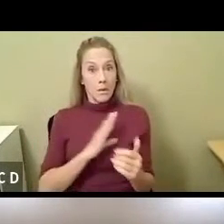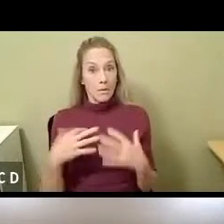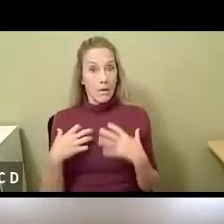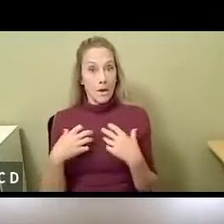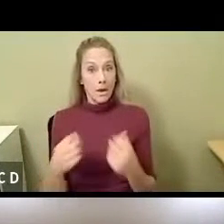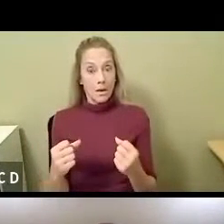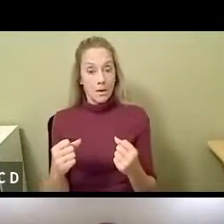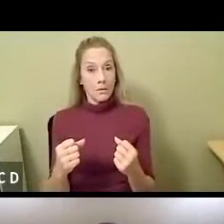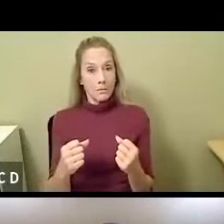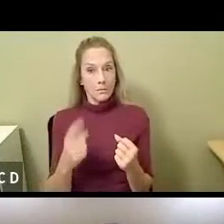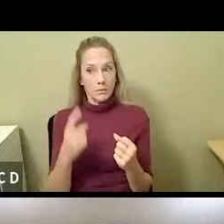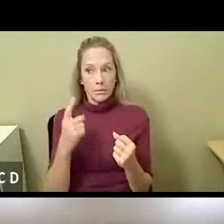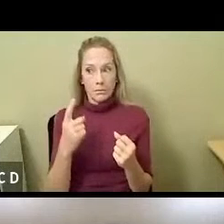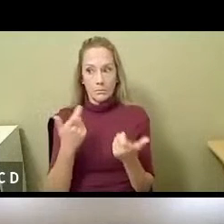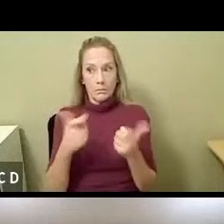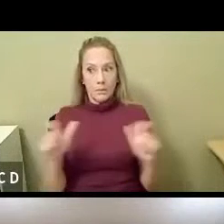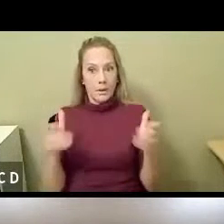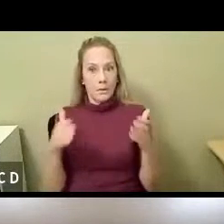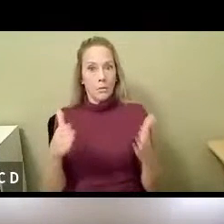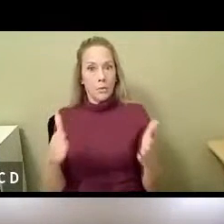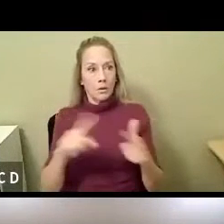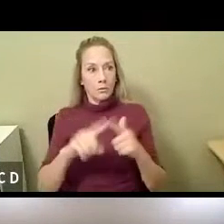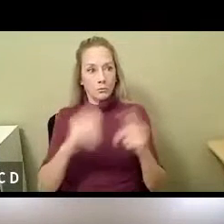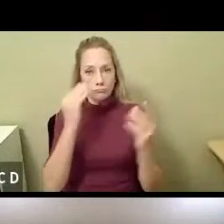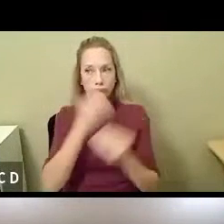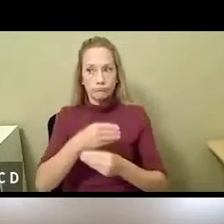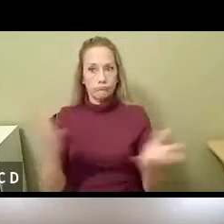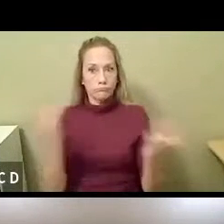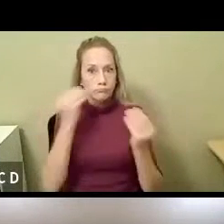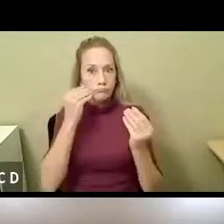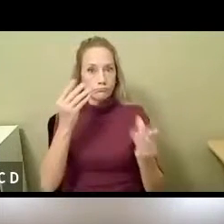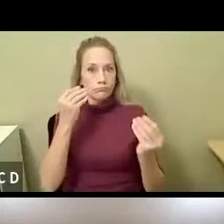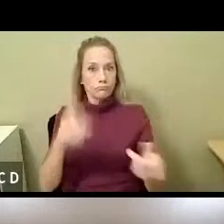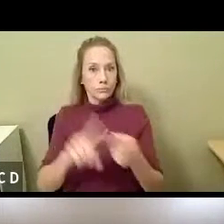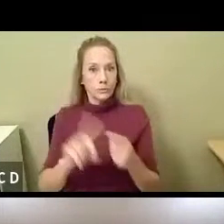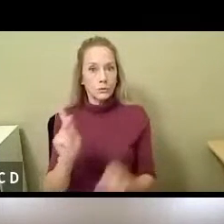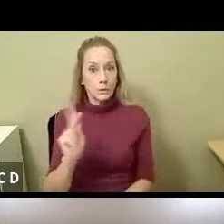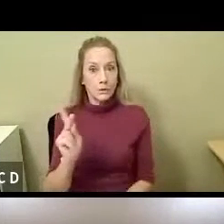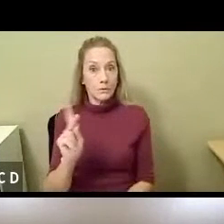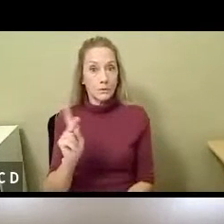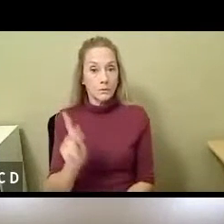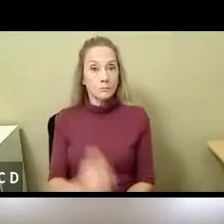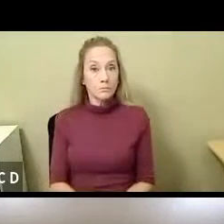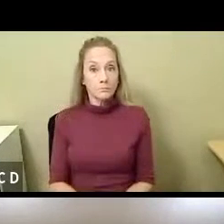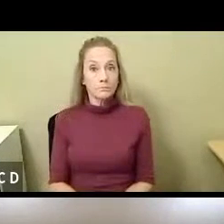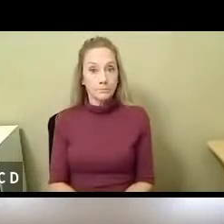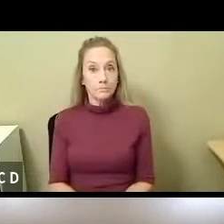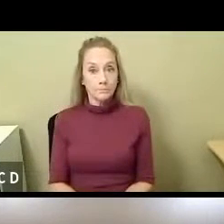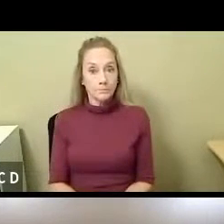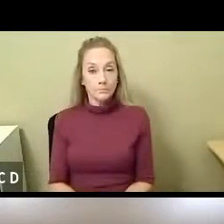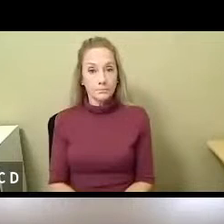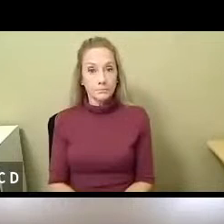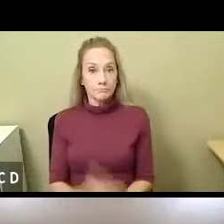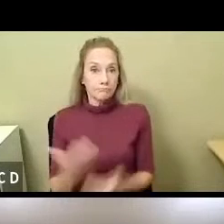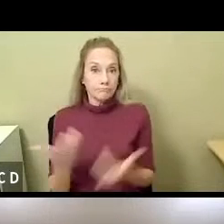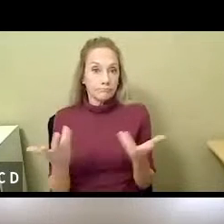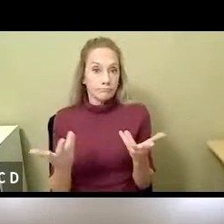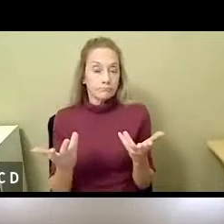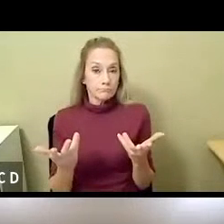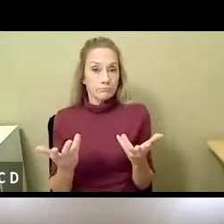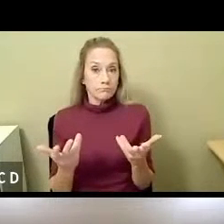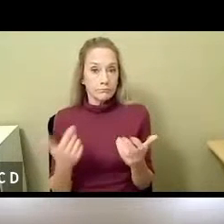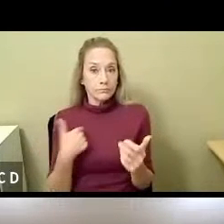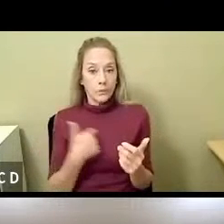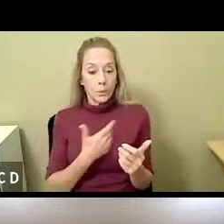main mechanisms of information dissemination to the community, because there hasn't been a lot. We weren't there